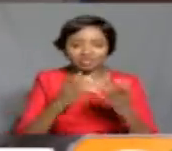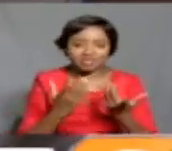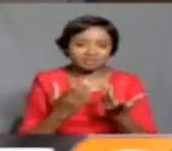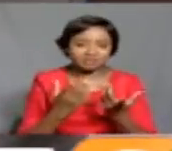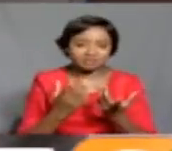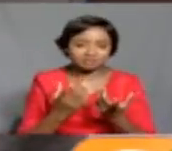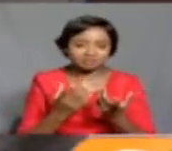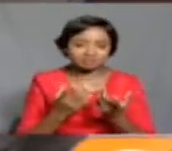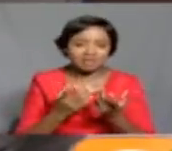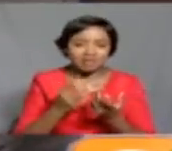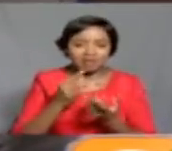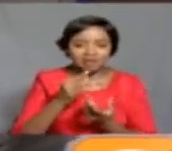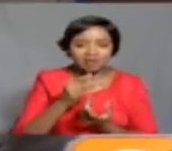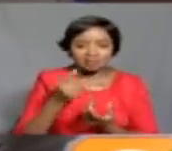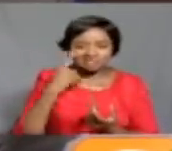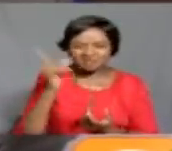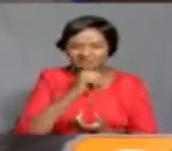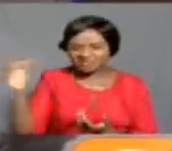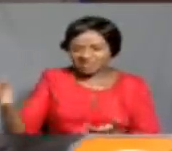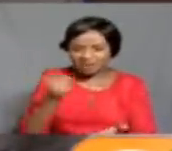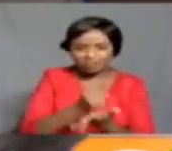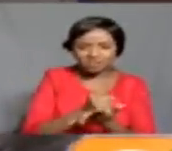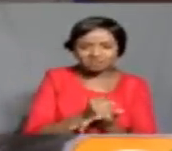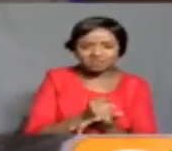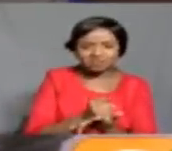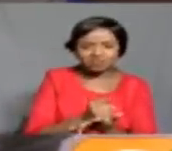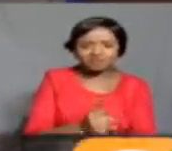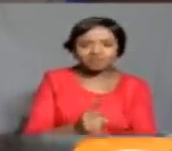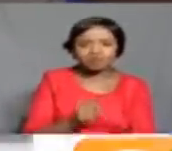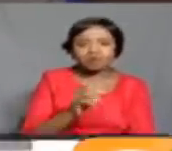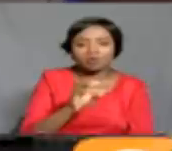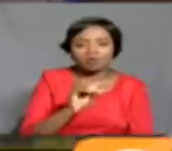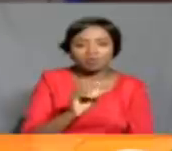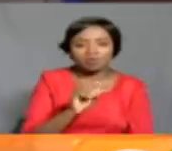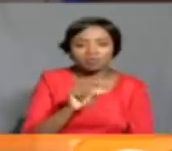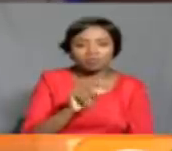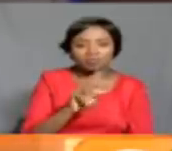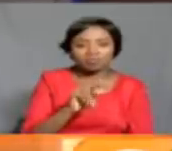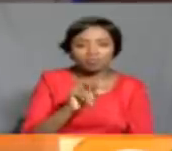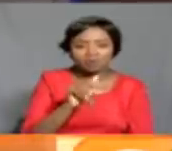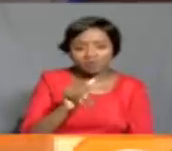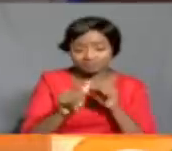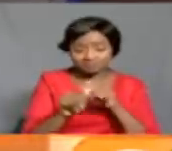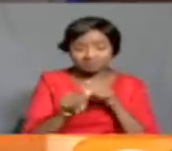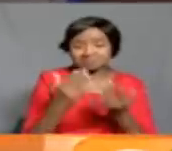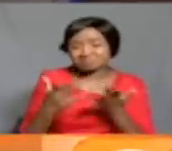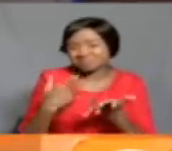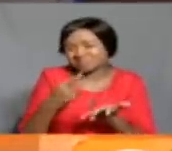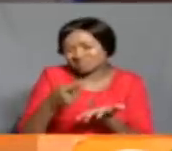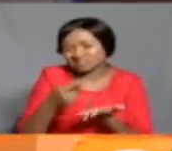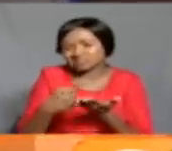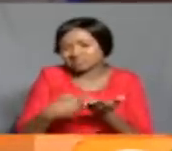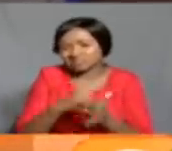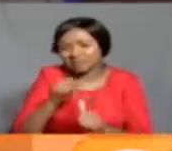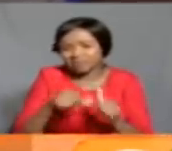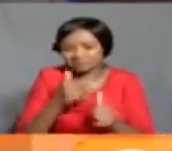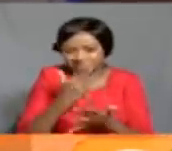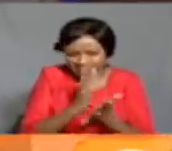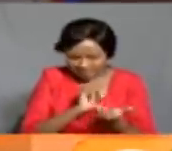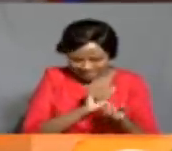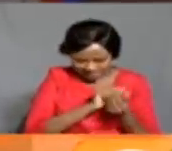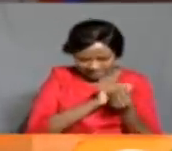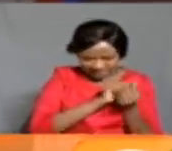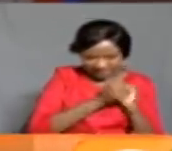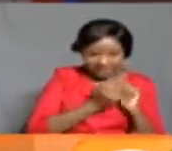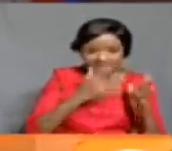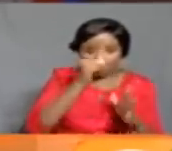we saw the appointment of Cyrus Oguna recently. Mm-hmm. Maybe it speaks about some subtle shift in terms of how